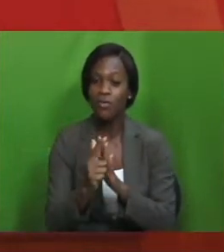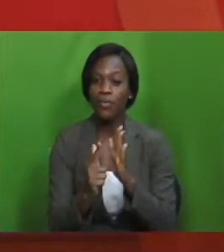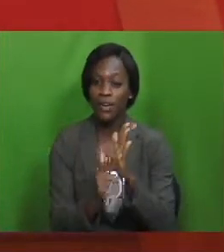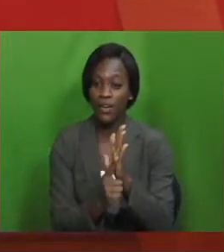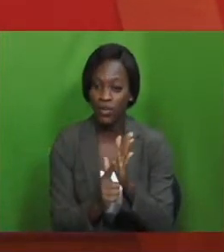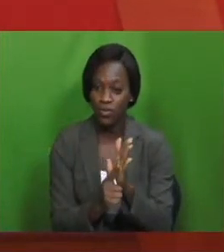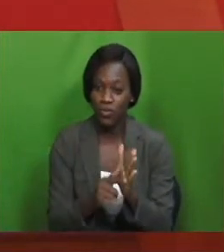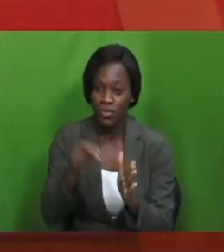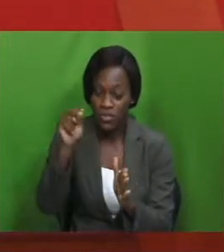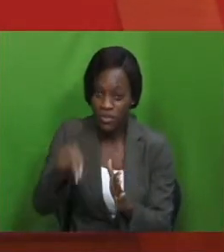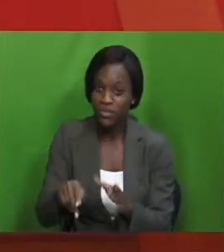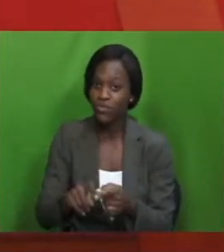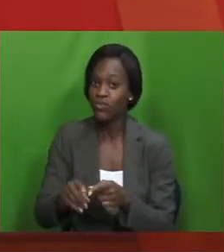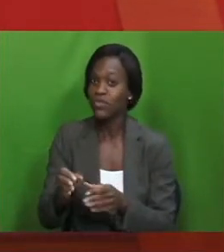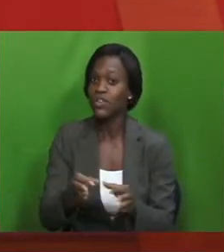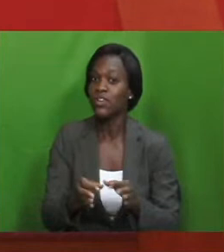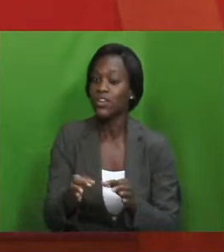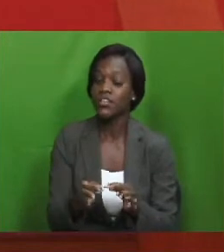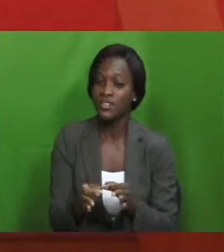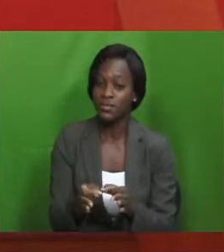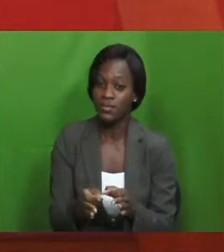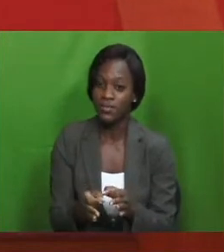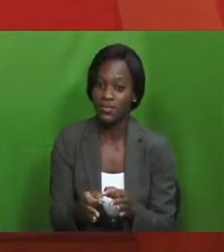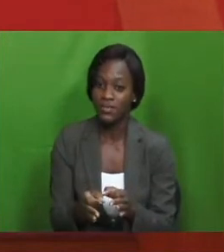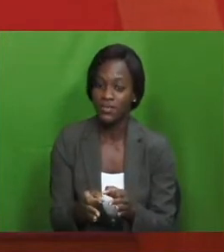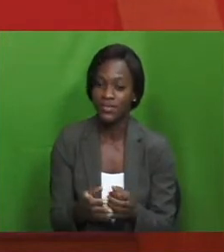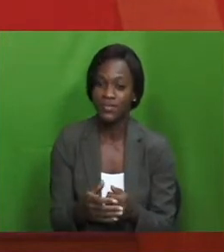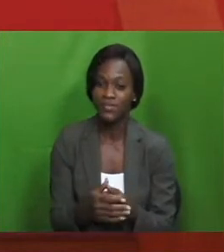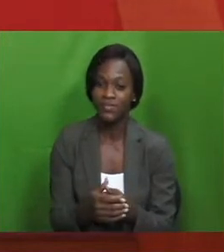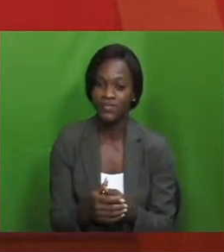you have to translate it.